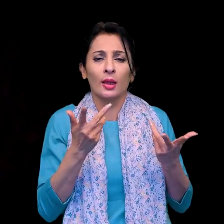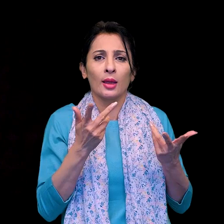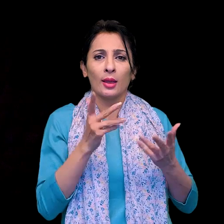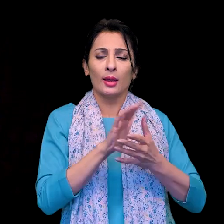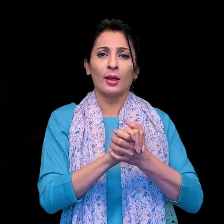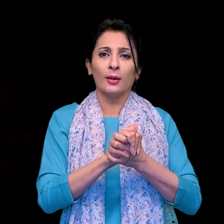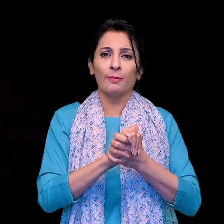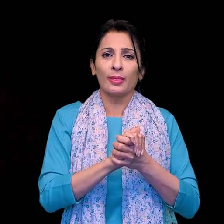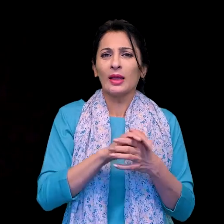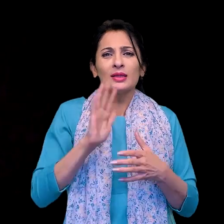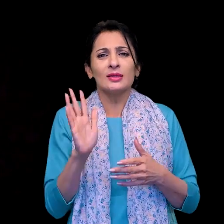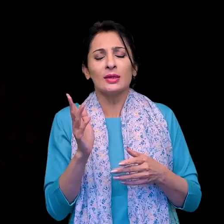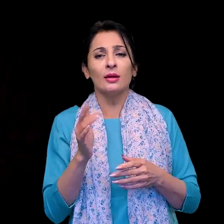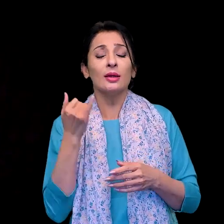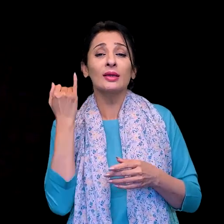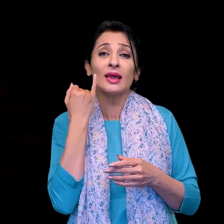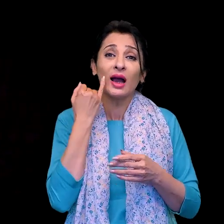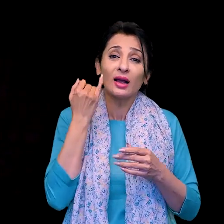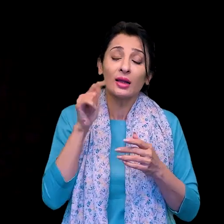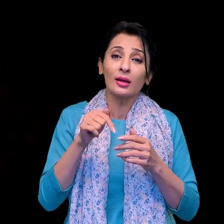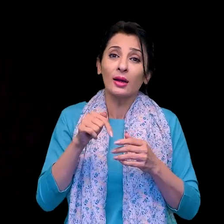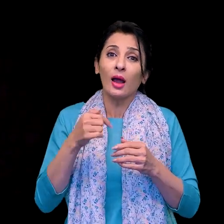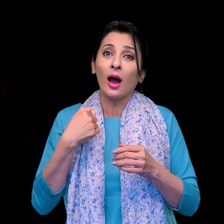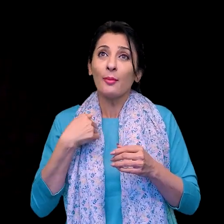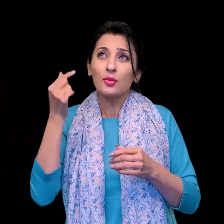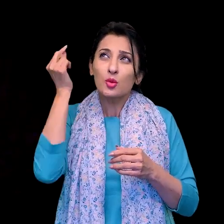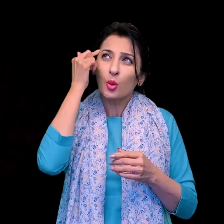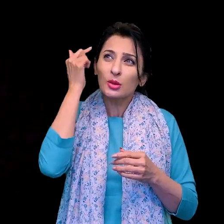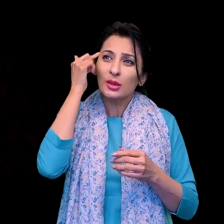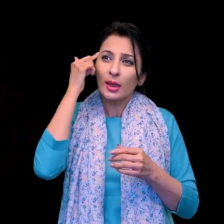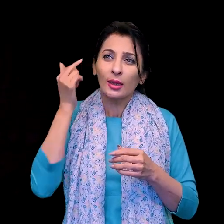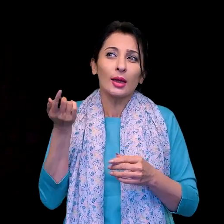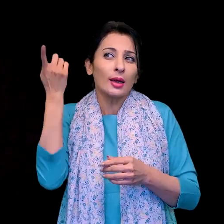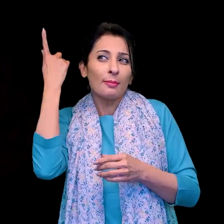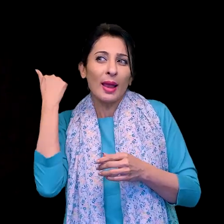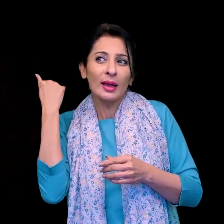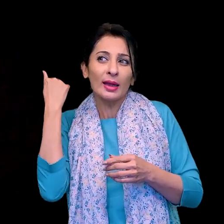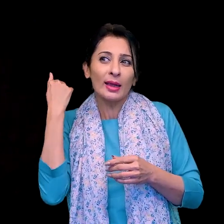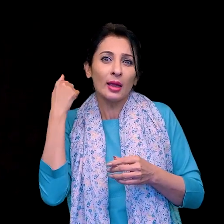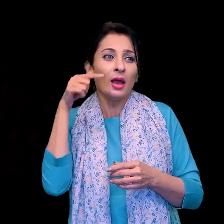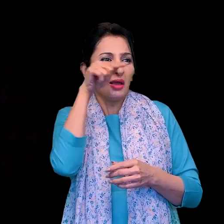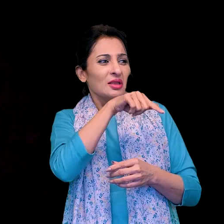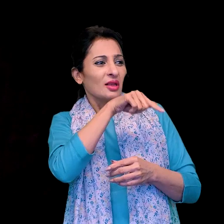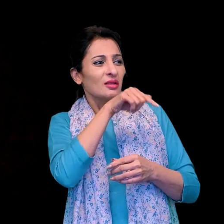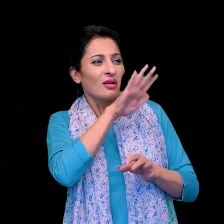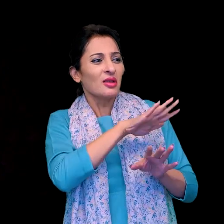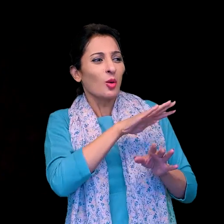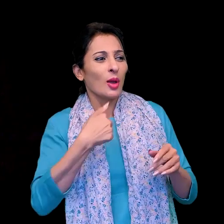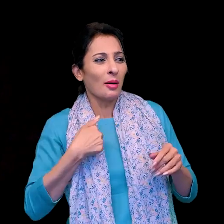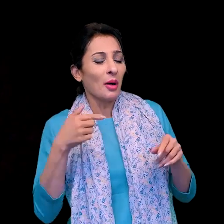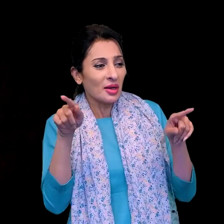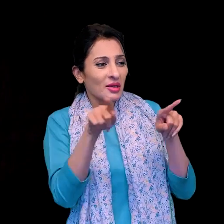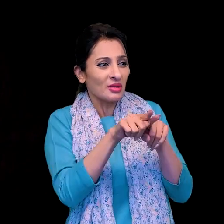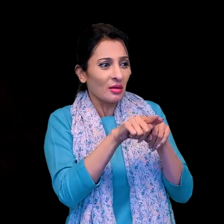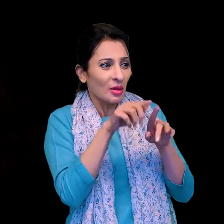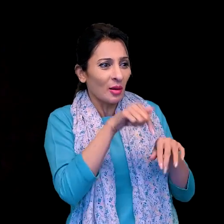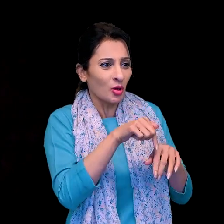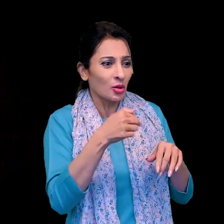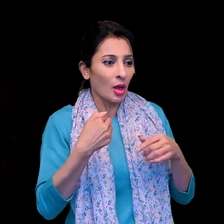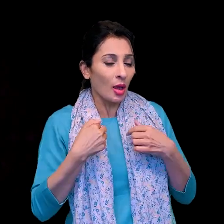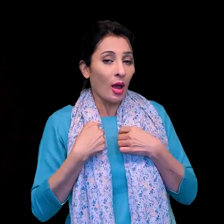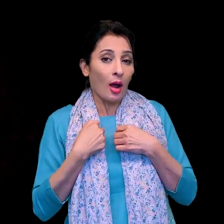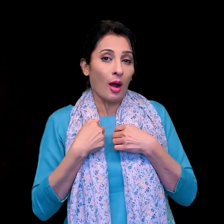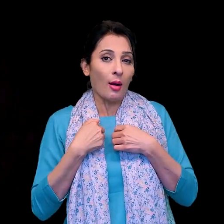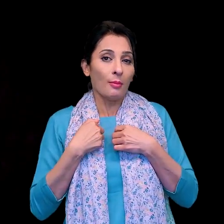it says that when we look at an event that has already occurred in the past, we think that had we been in that